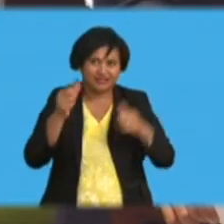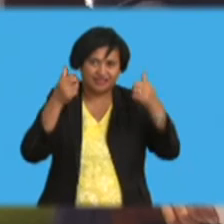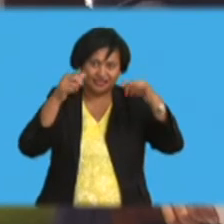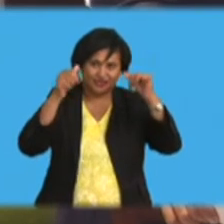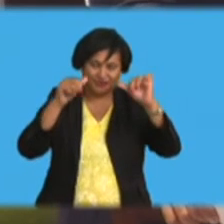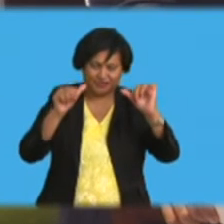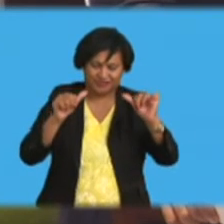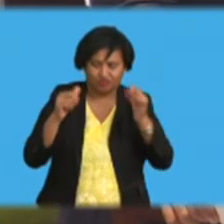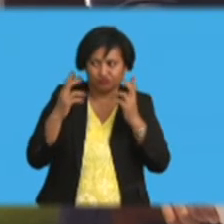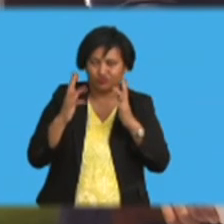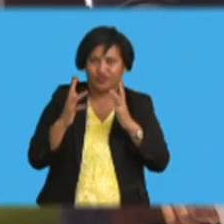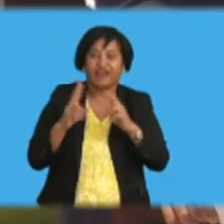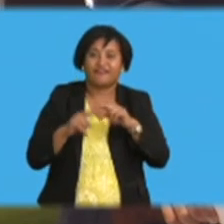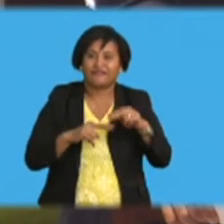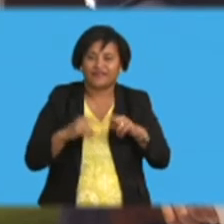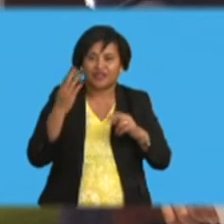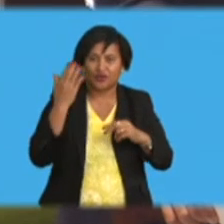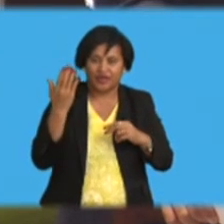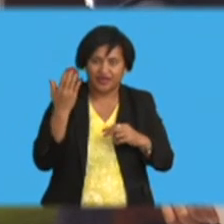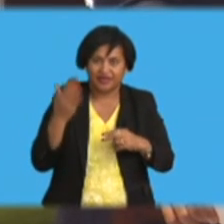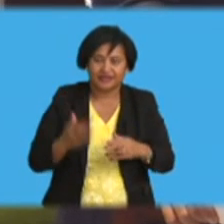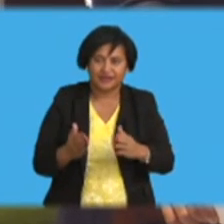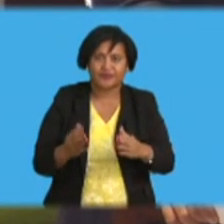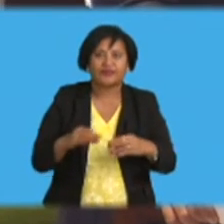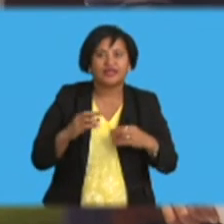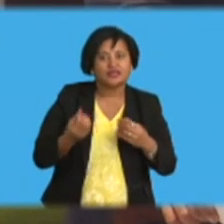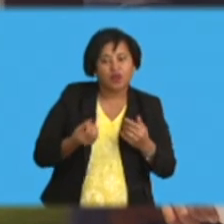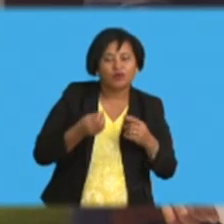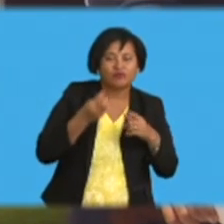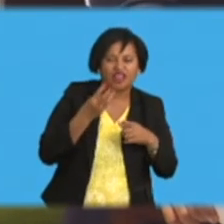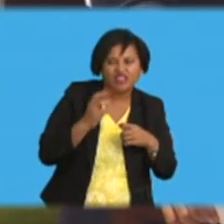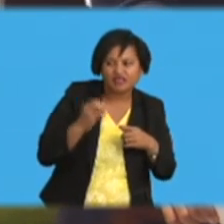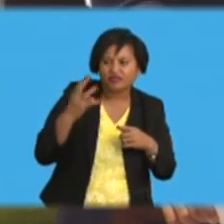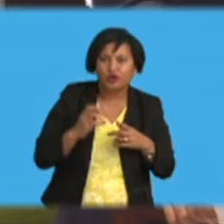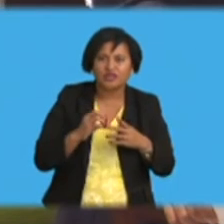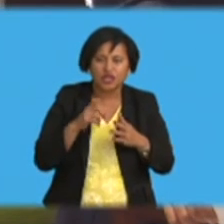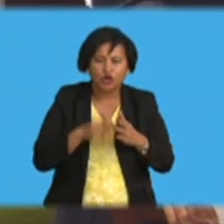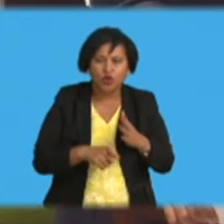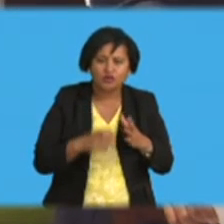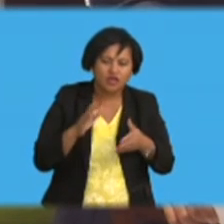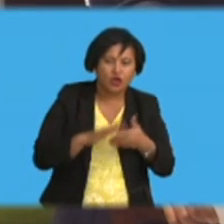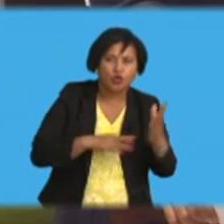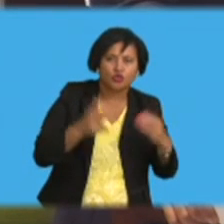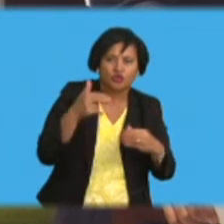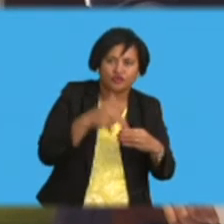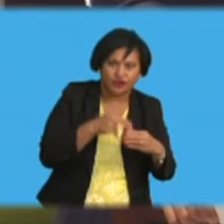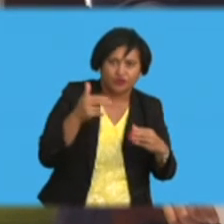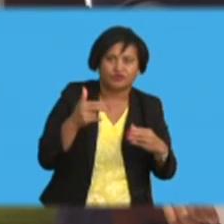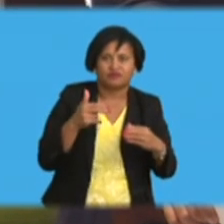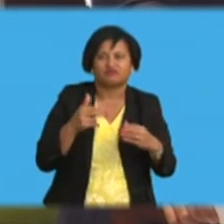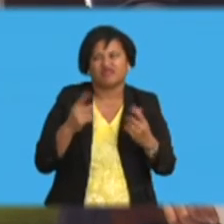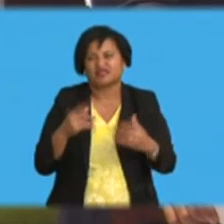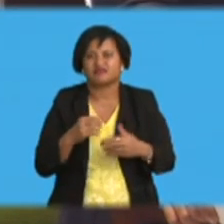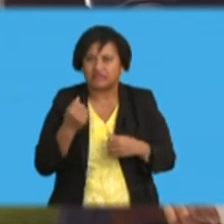world. Fuel amounts to 30 to 40% of airlines' costs, and volatile fuel pricing movements remain one of the biggest challenges for airlines,